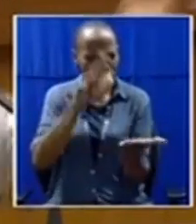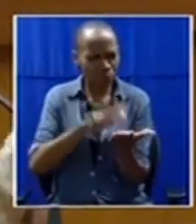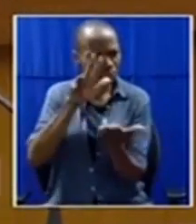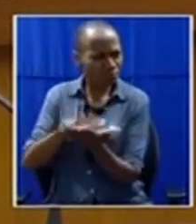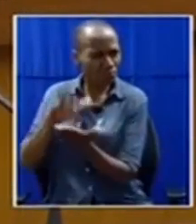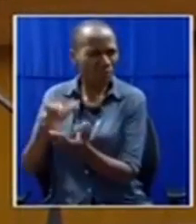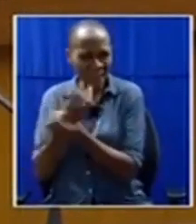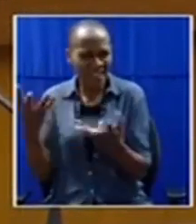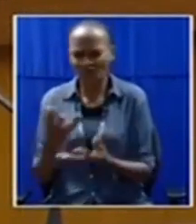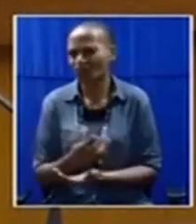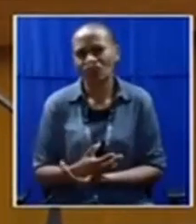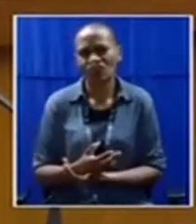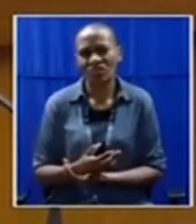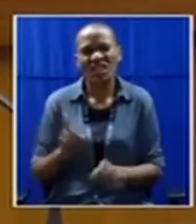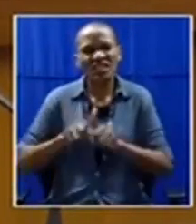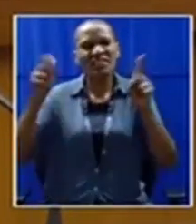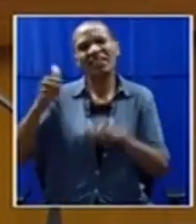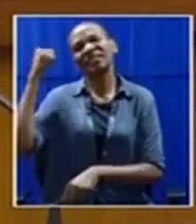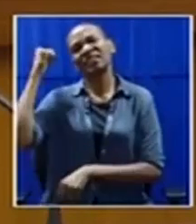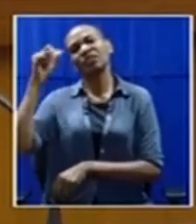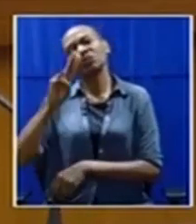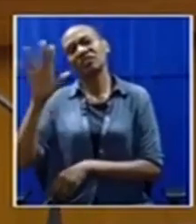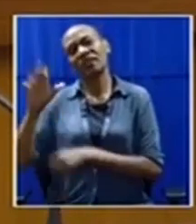did 25 years ago.